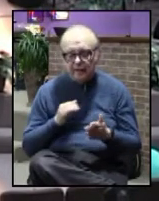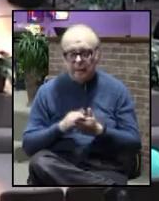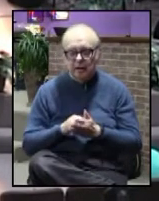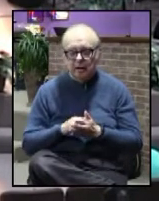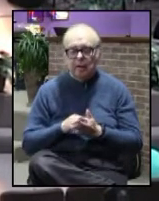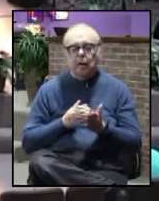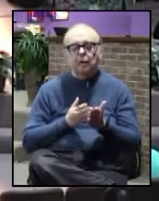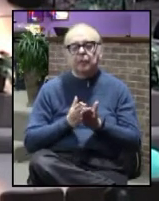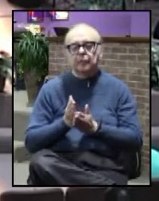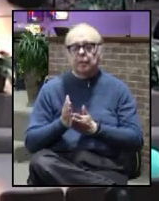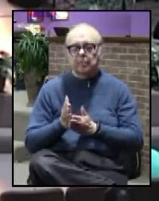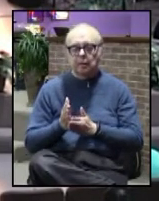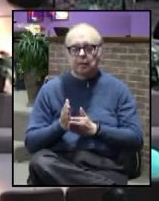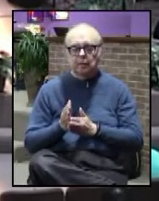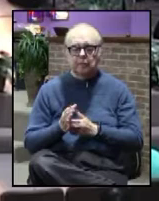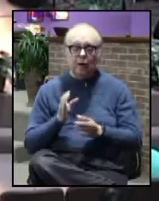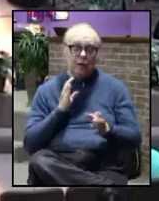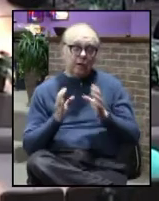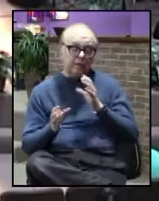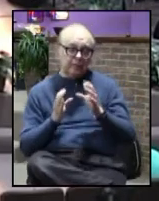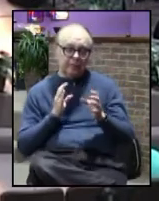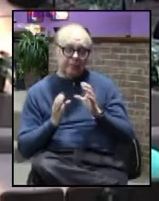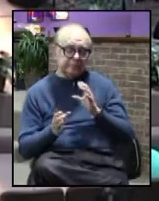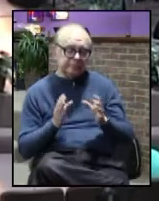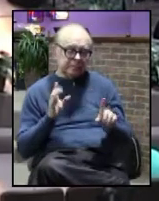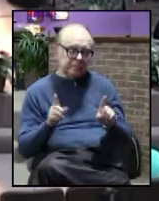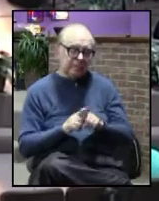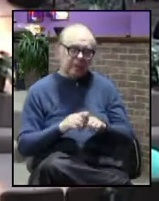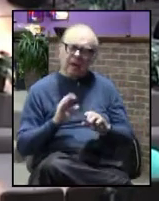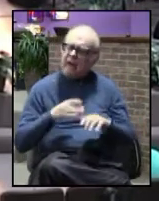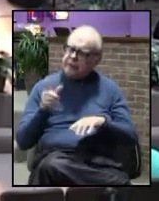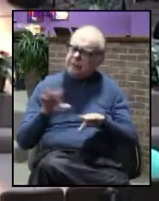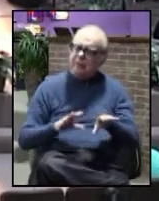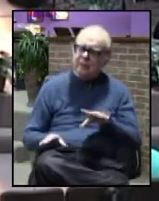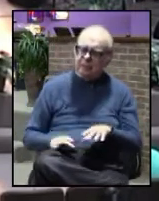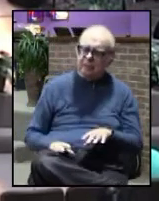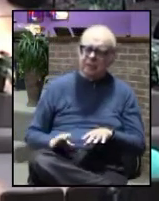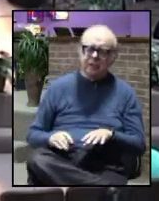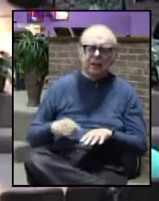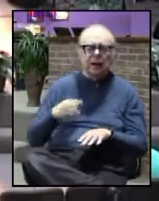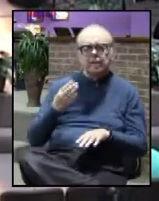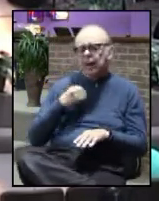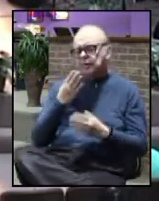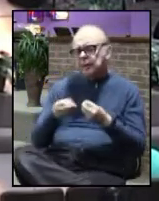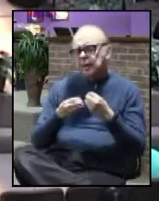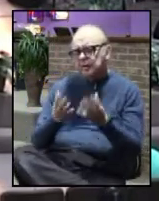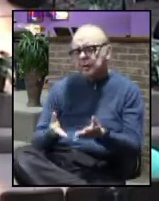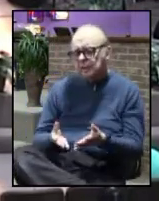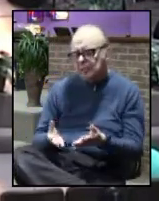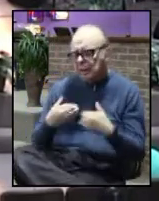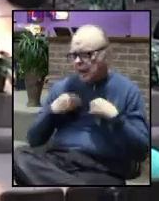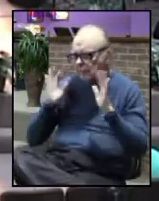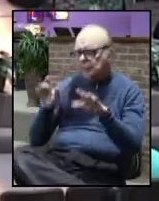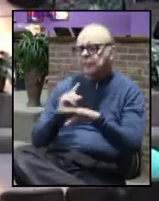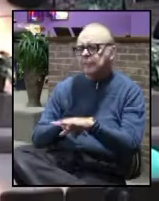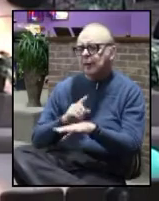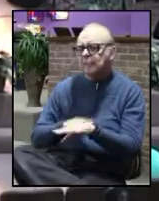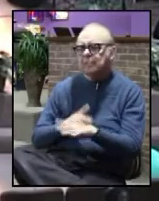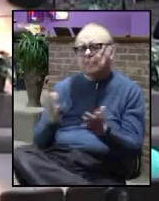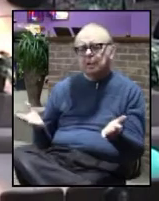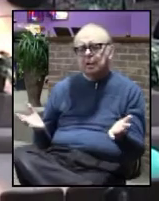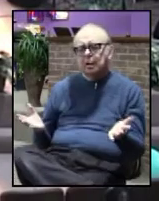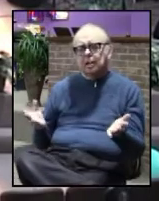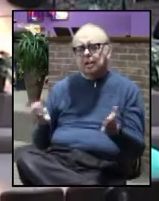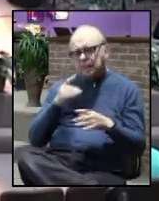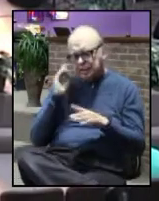But all through there, we're carrying on conversation. Like, hey, how's it going? How was your Thanksgiving? You know, did you have a great time? You know,